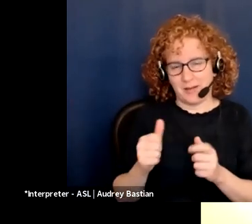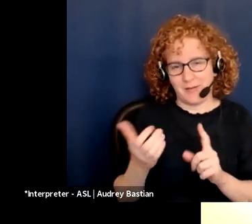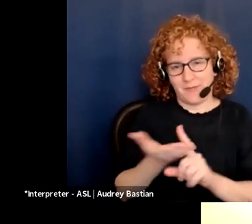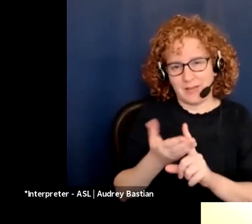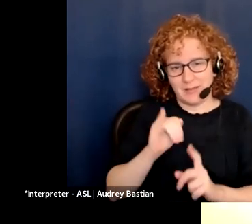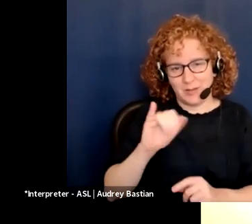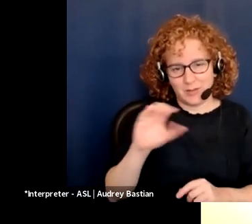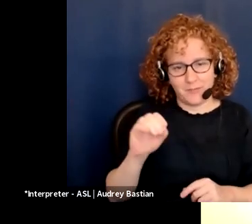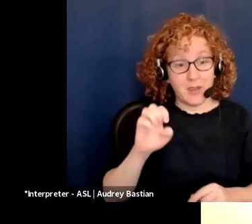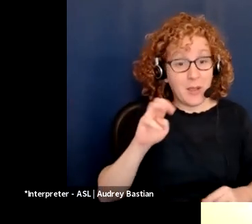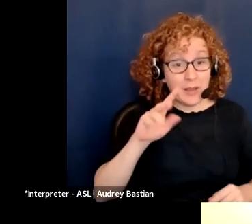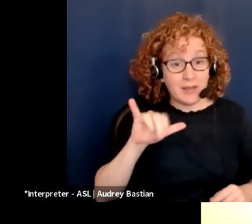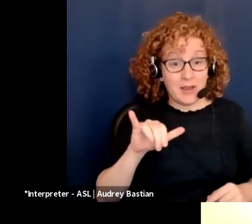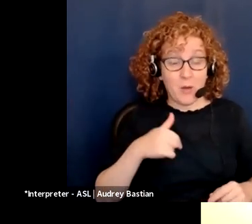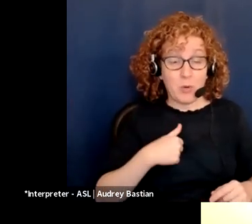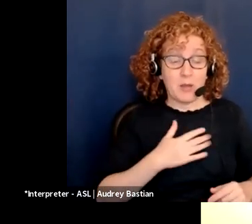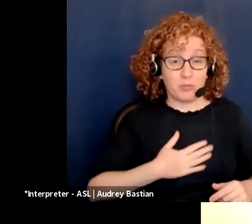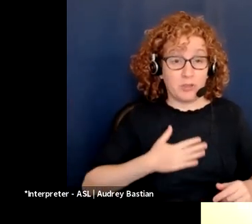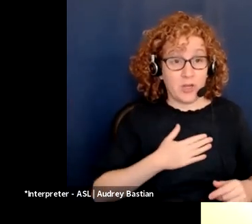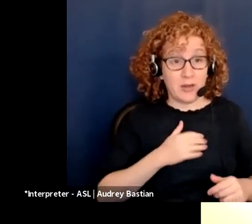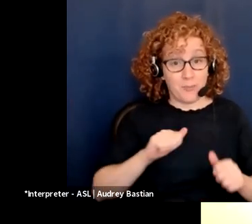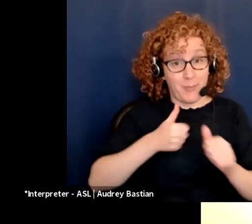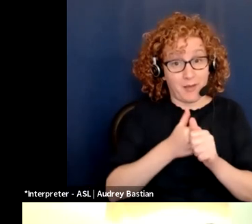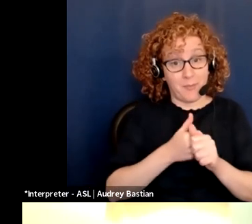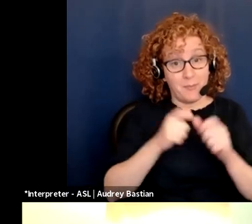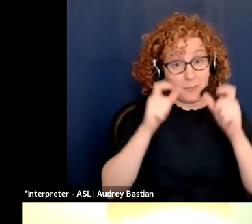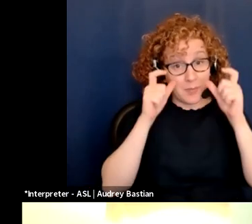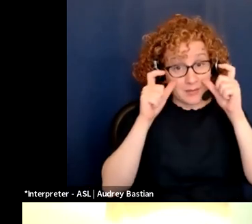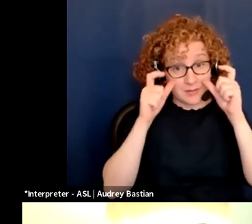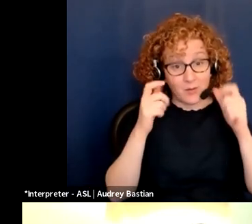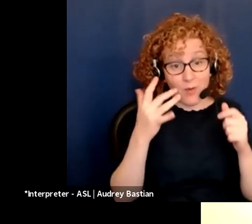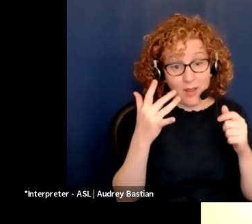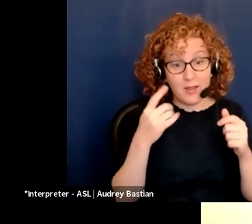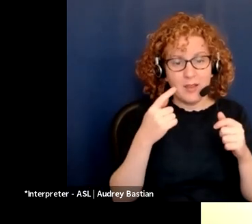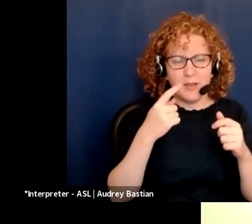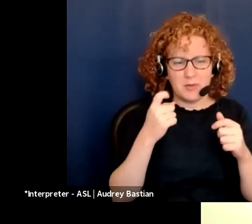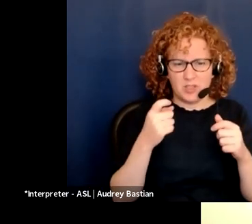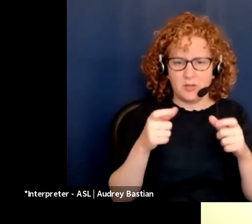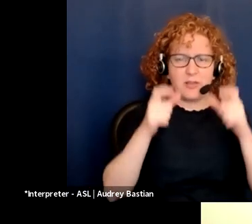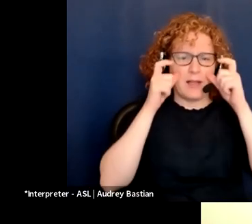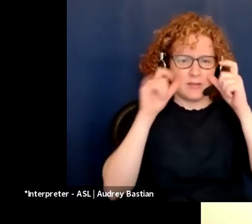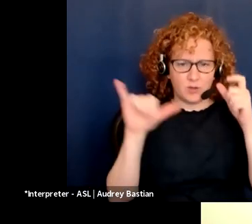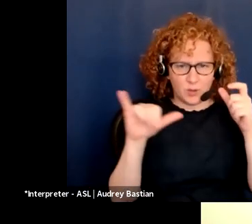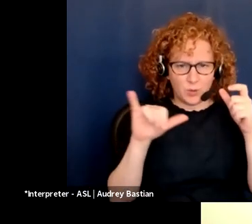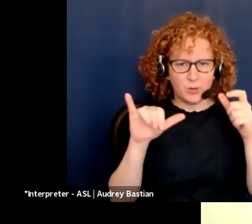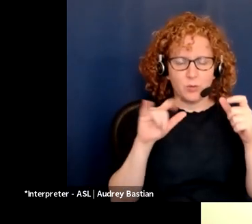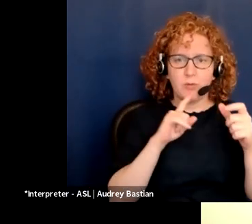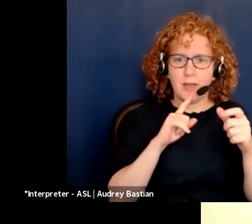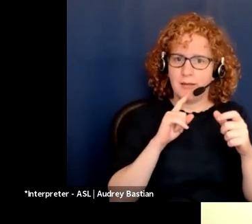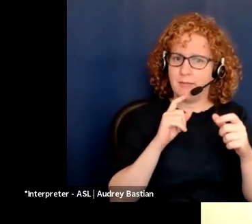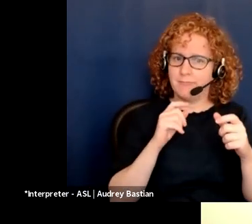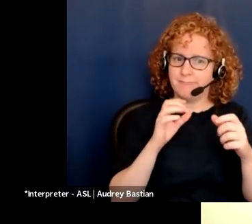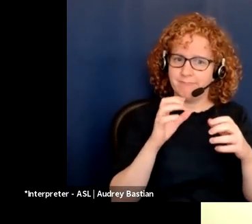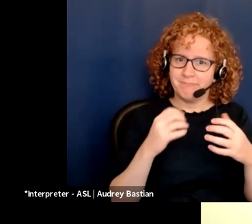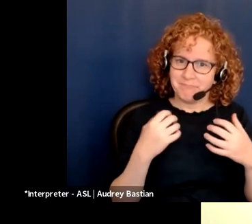backup glasses thing because she wears glasses well, and she's very big on having a model